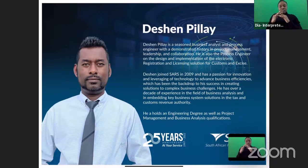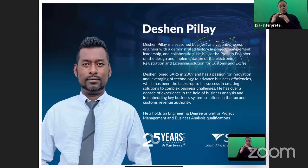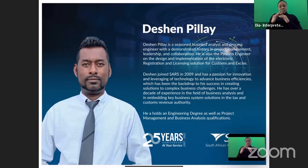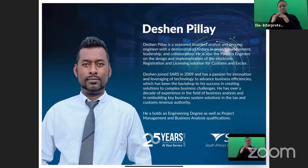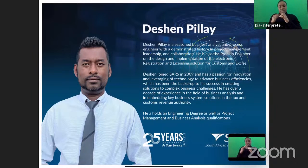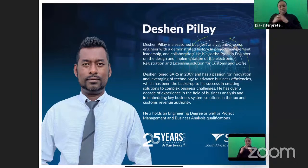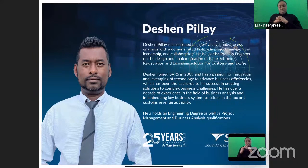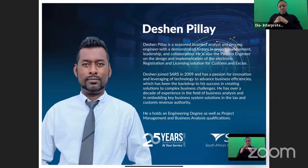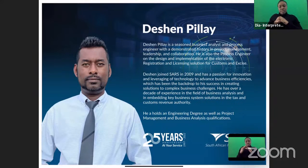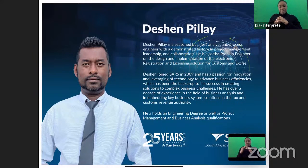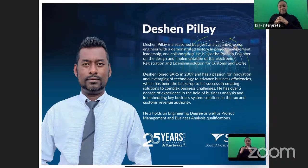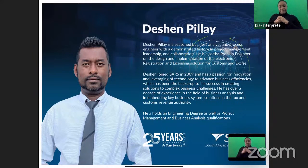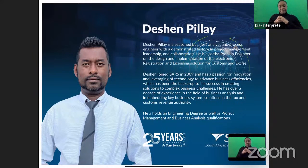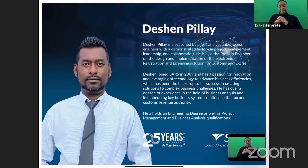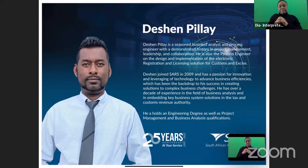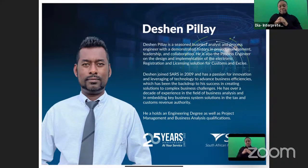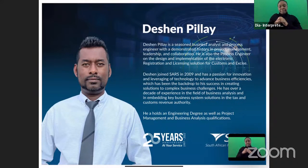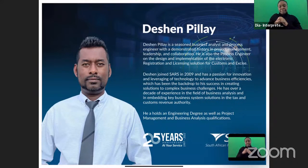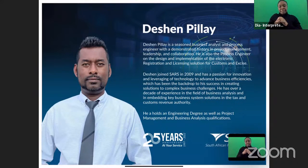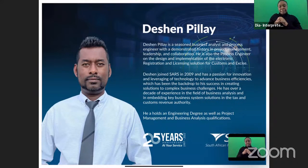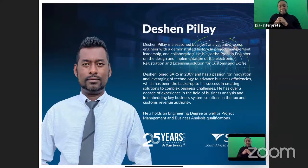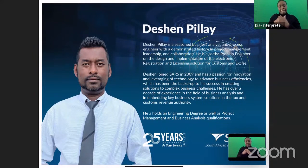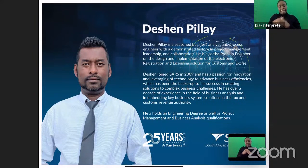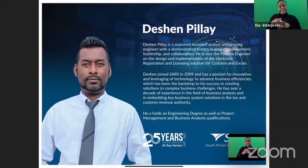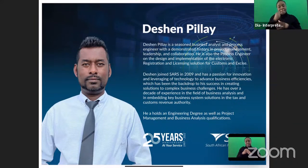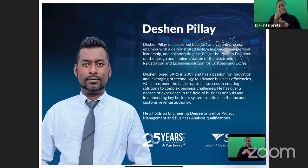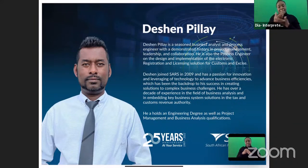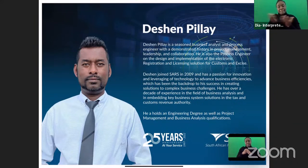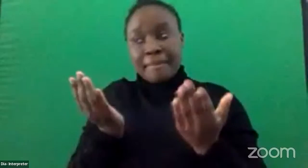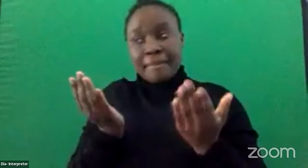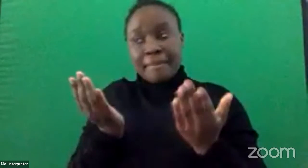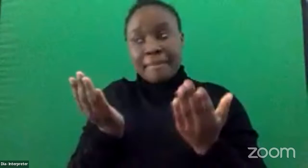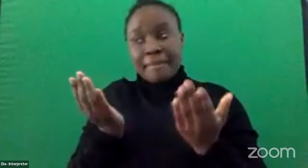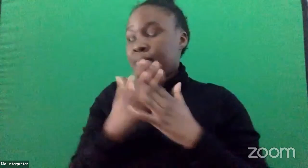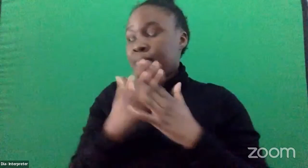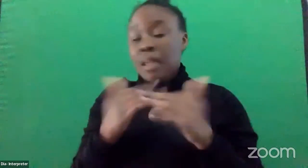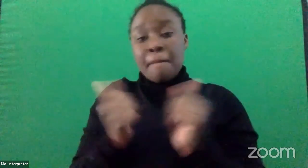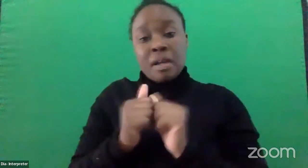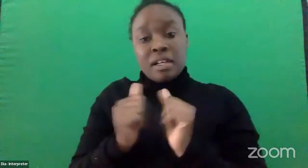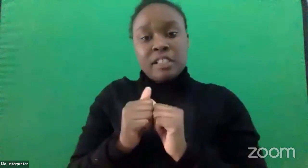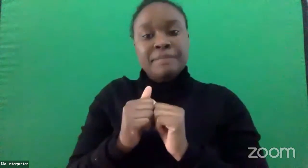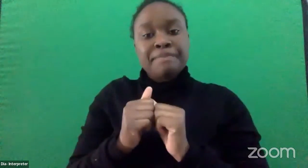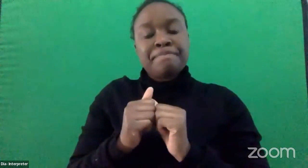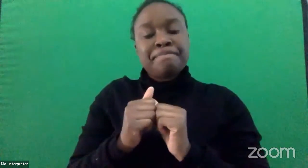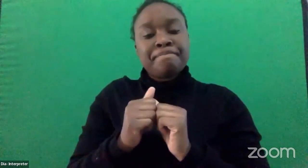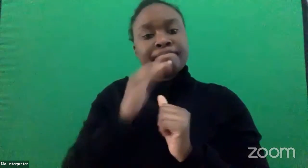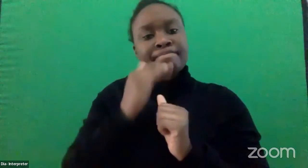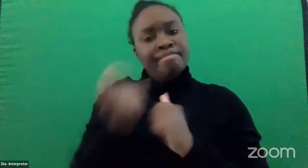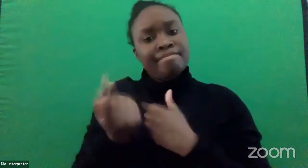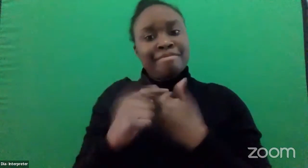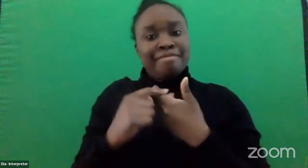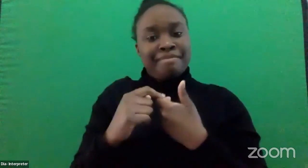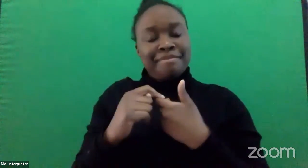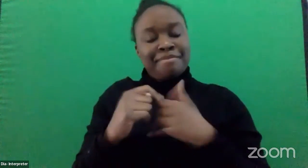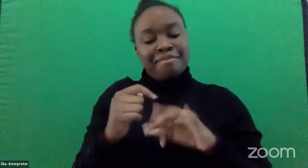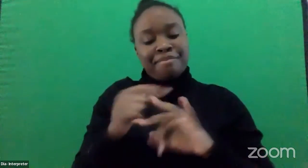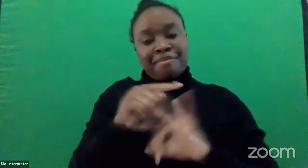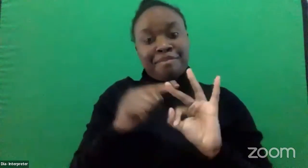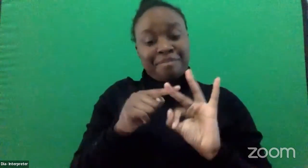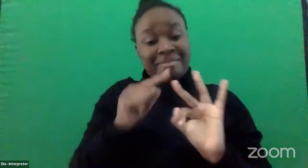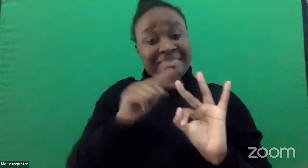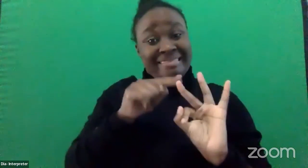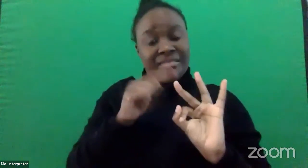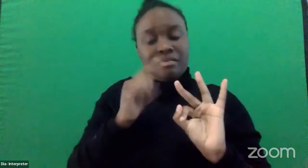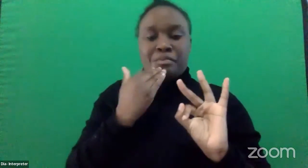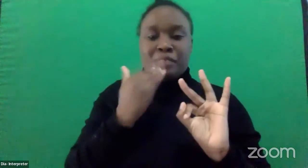Ladies and gentlemen, partners in trade, join me to welcome Mr. Pokane, who